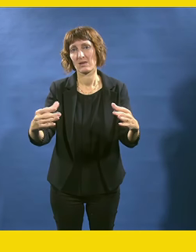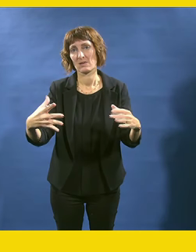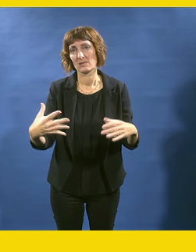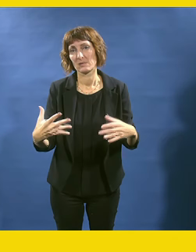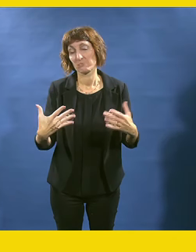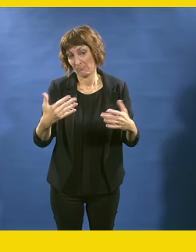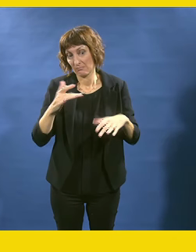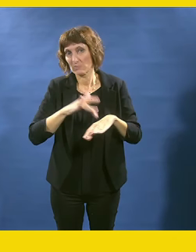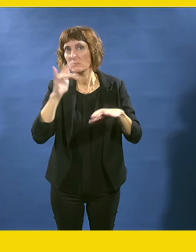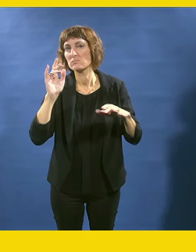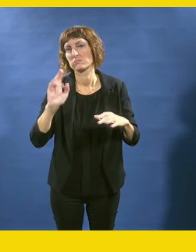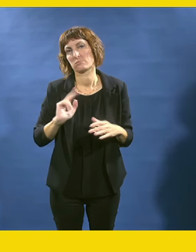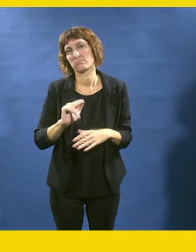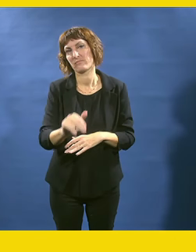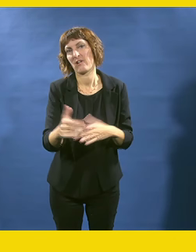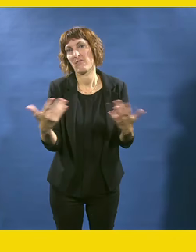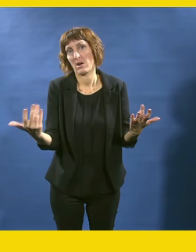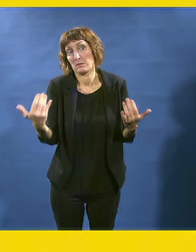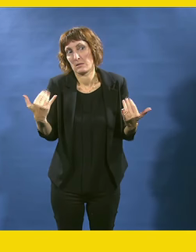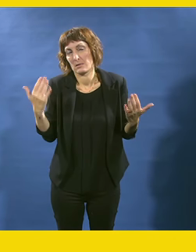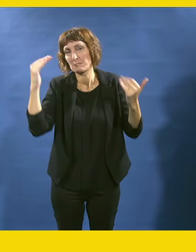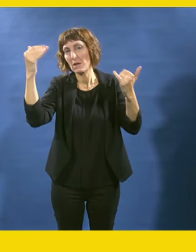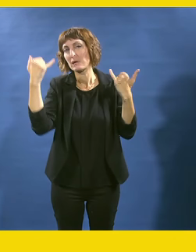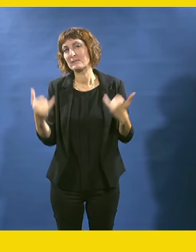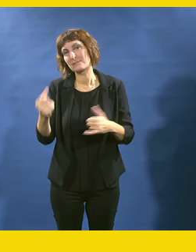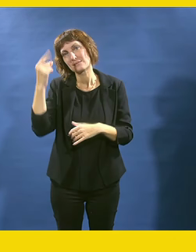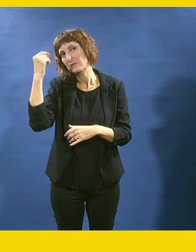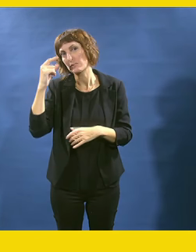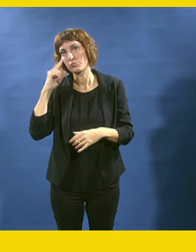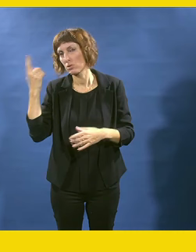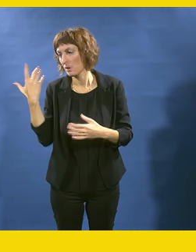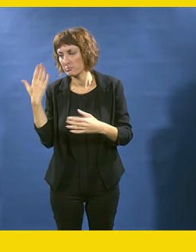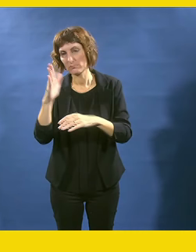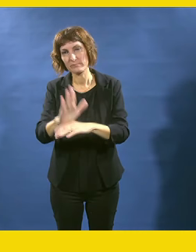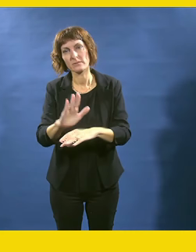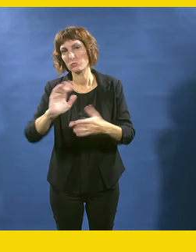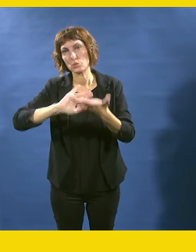eine Sonne. Danke schön für Ihre Aufmerksamkeit. Merci beaucoup.